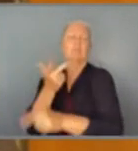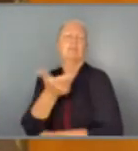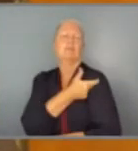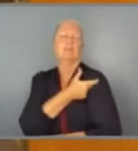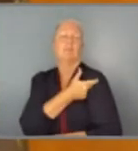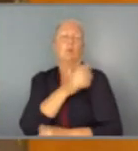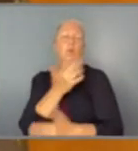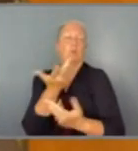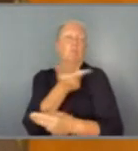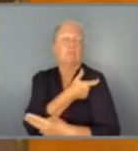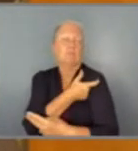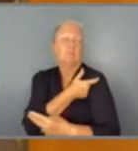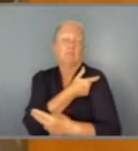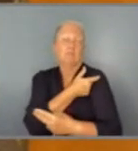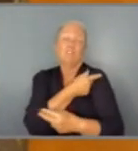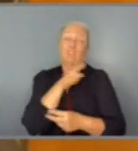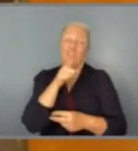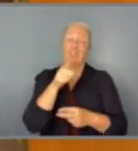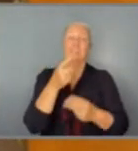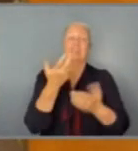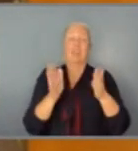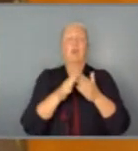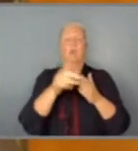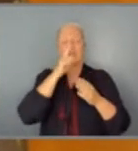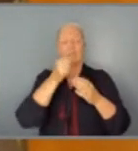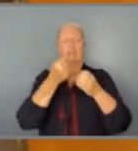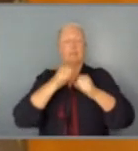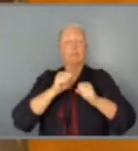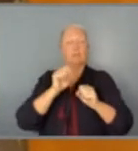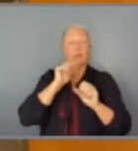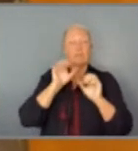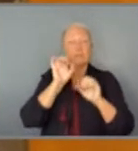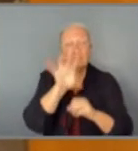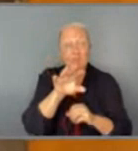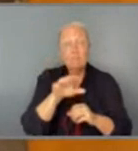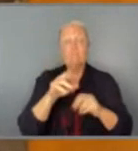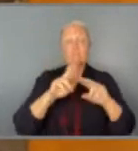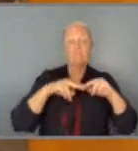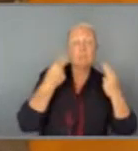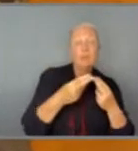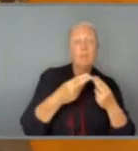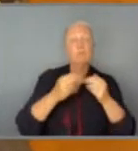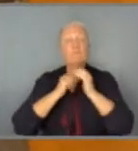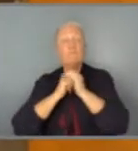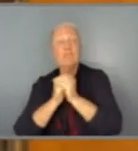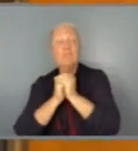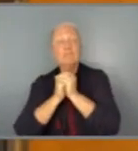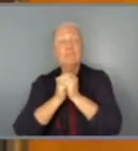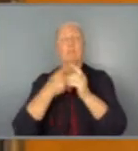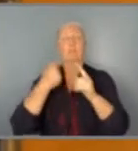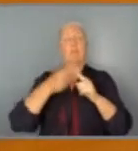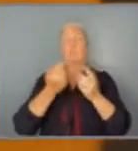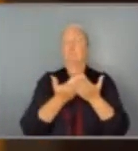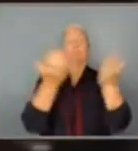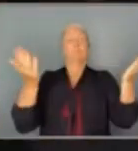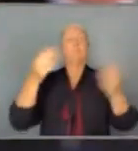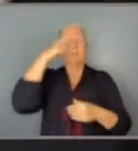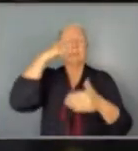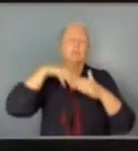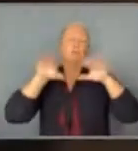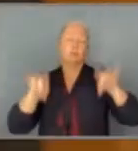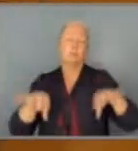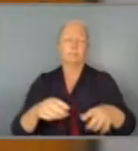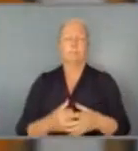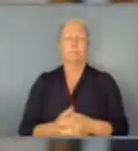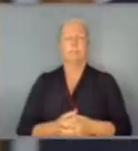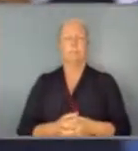way, remains the best way to protect ourselves, our friends, our families, and our communities. Thanks, Ben. National